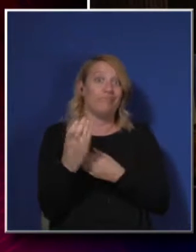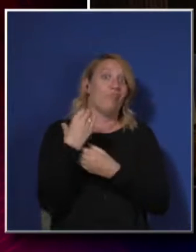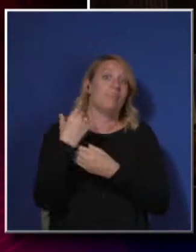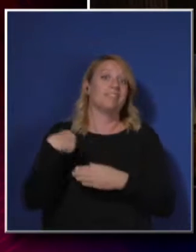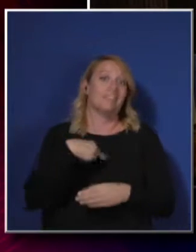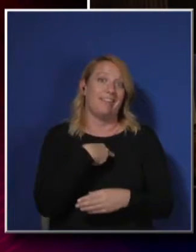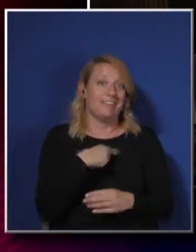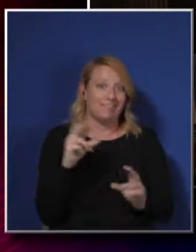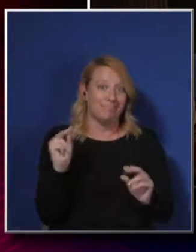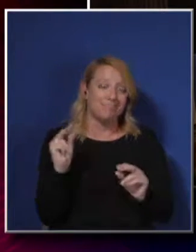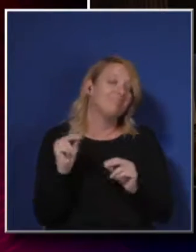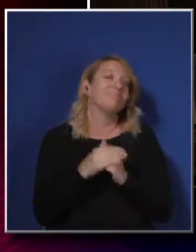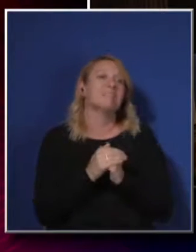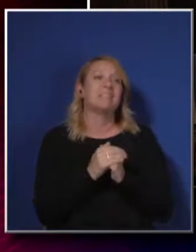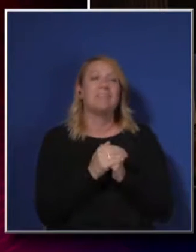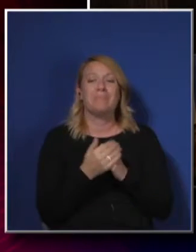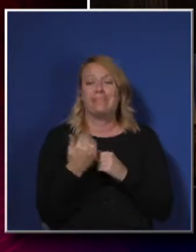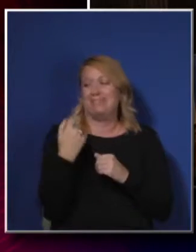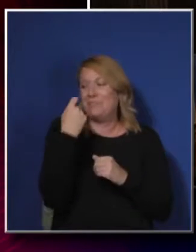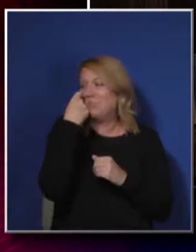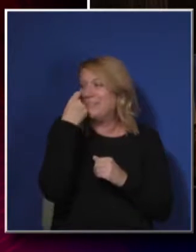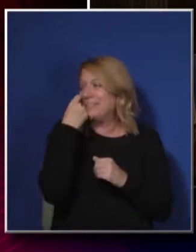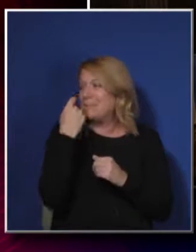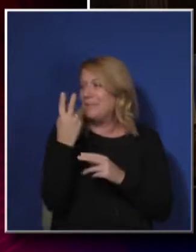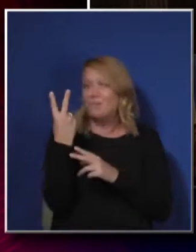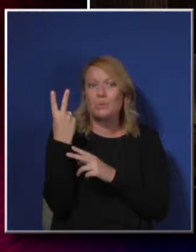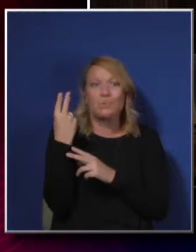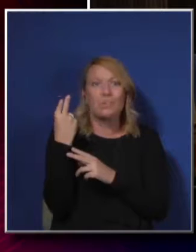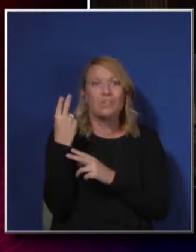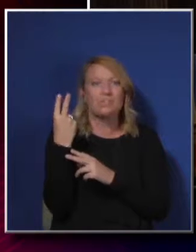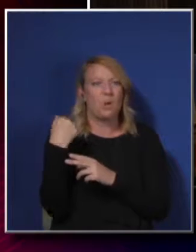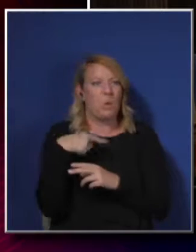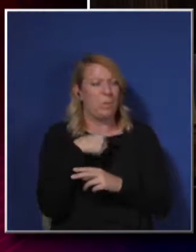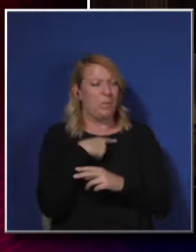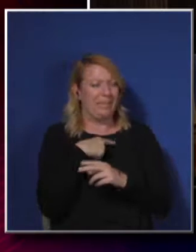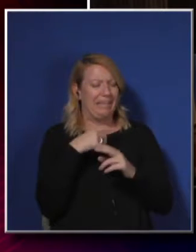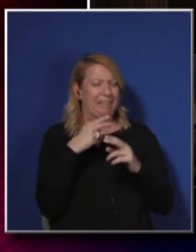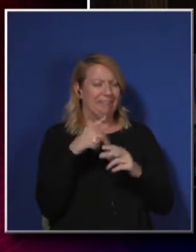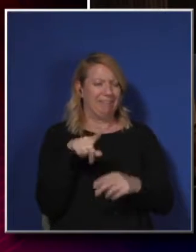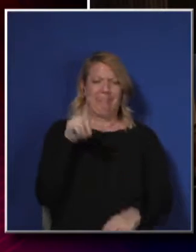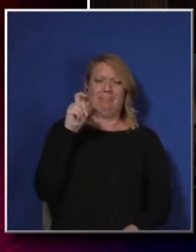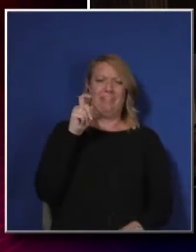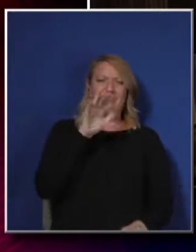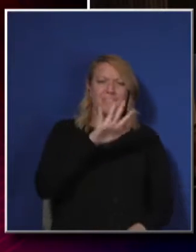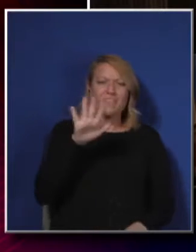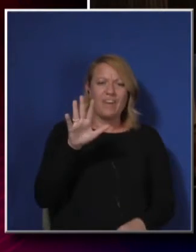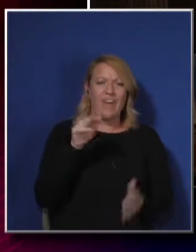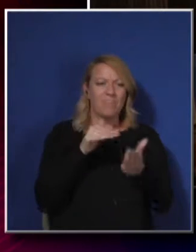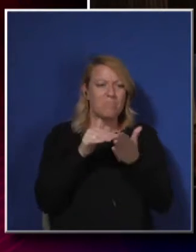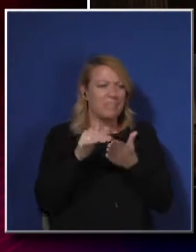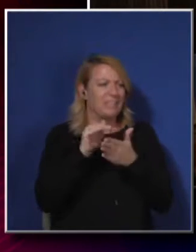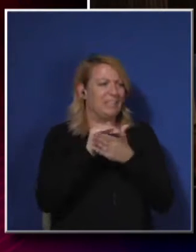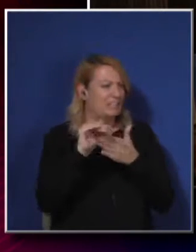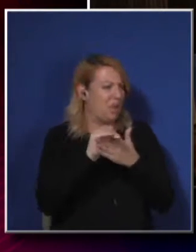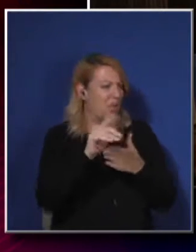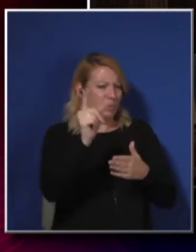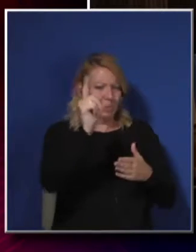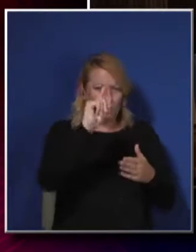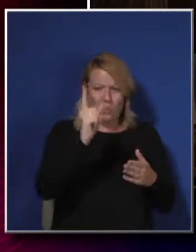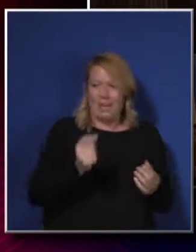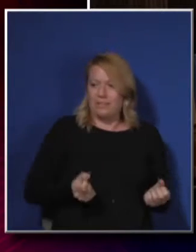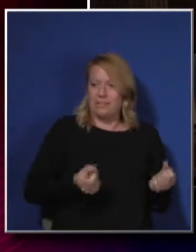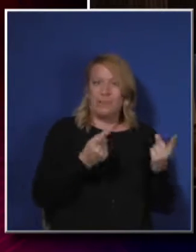very short couple of years ago, where does that $55 million go? Well, we know down to